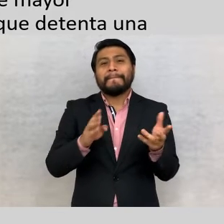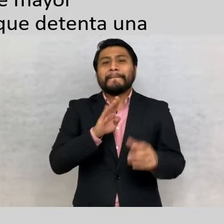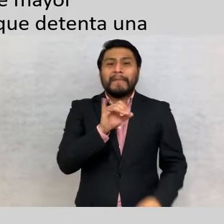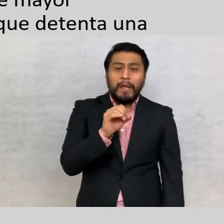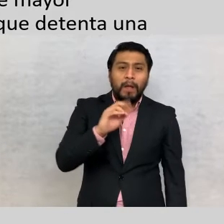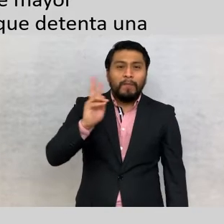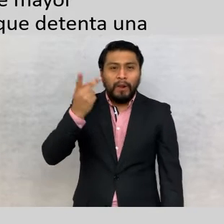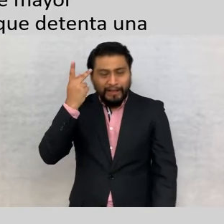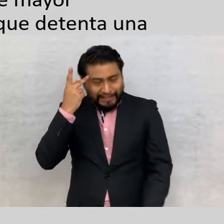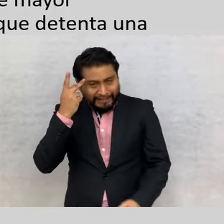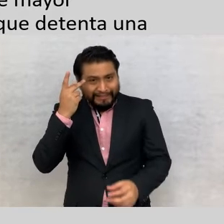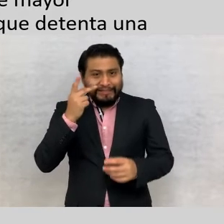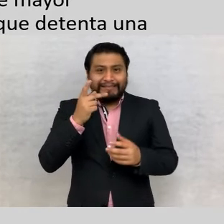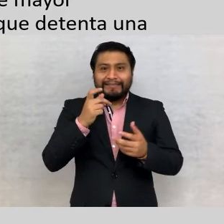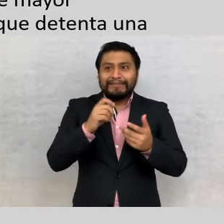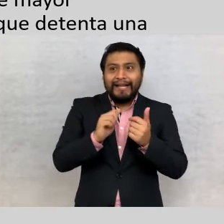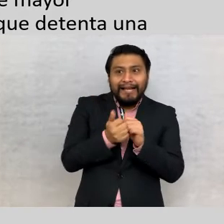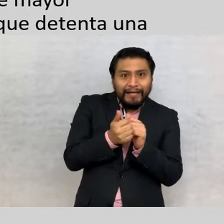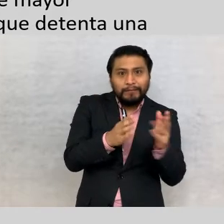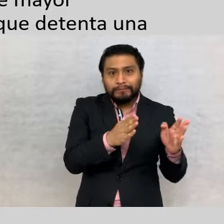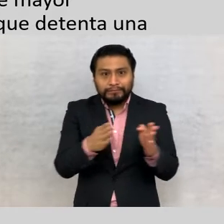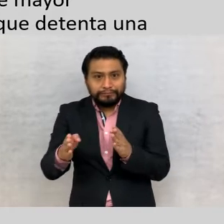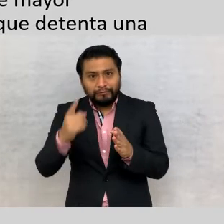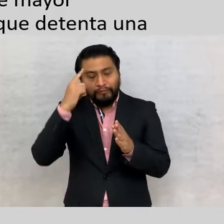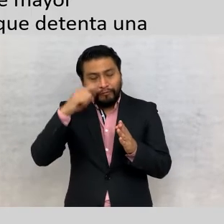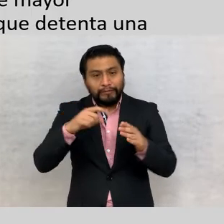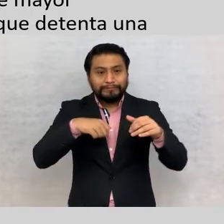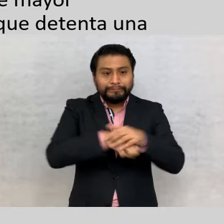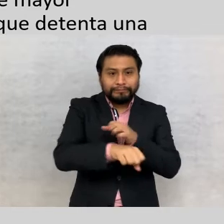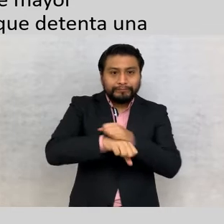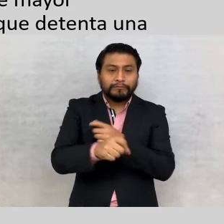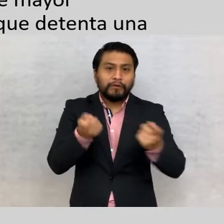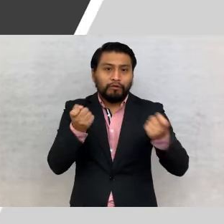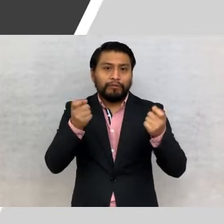biopolitical eugenic strategies of reproductive control.